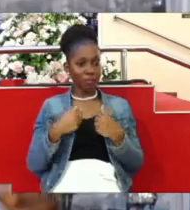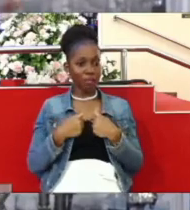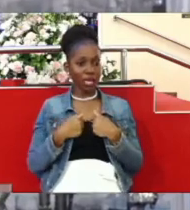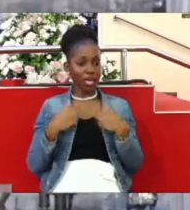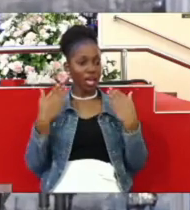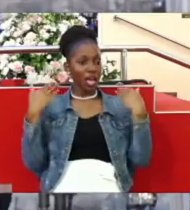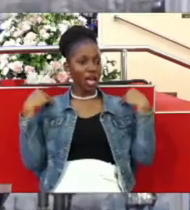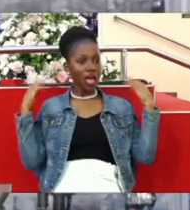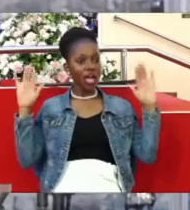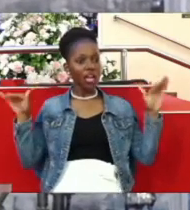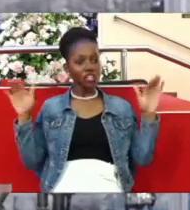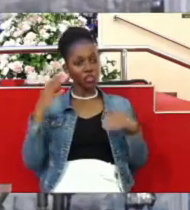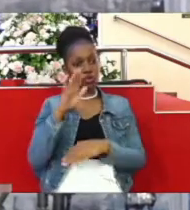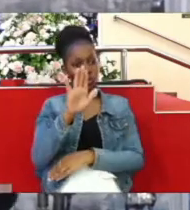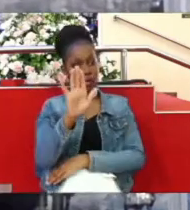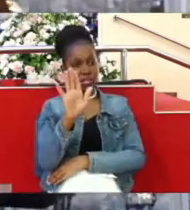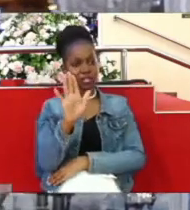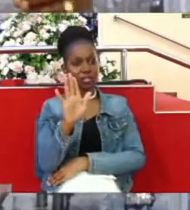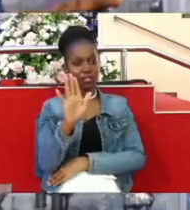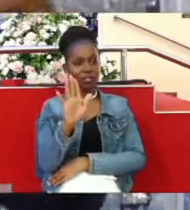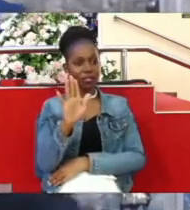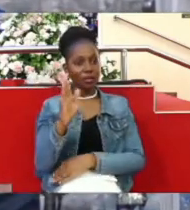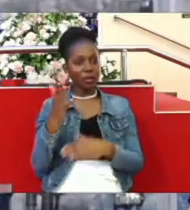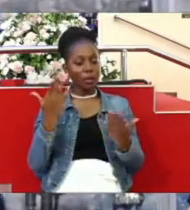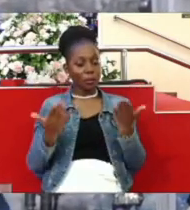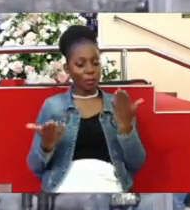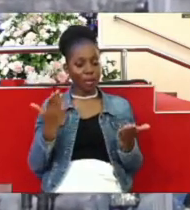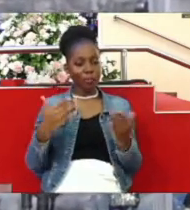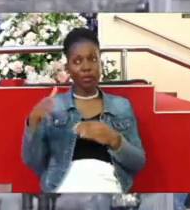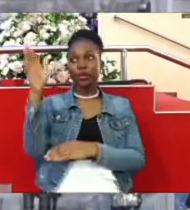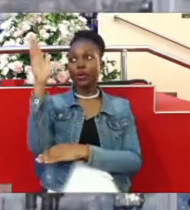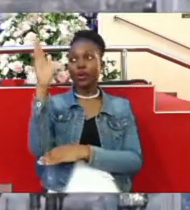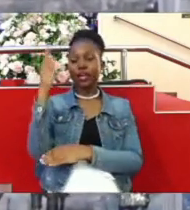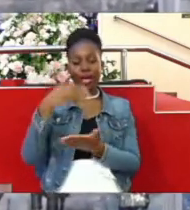Maybe I am that messenger that has been sent by God to you this morning.